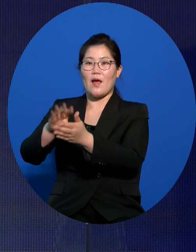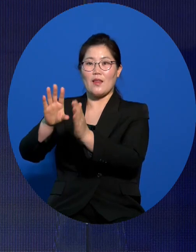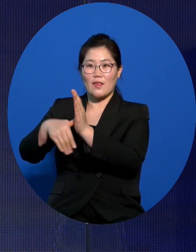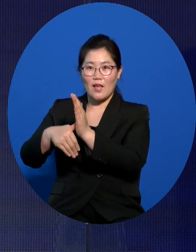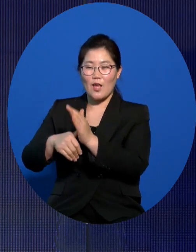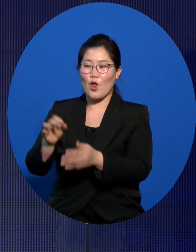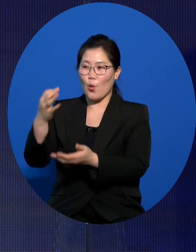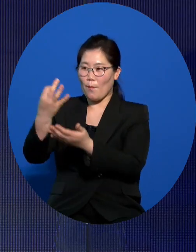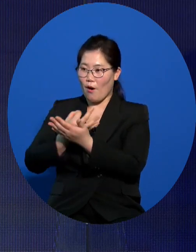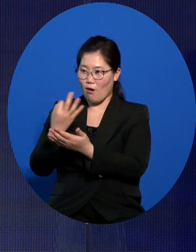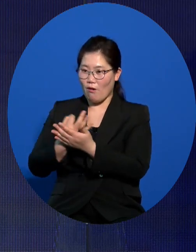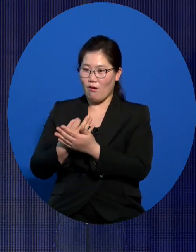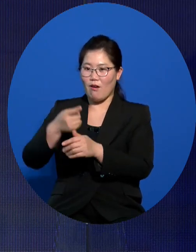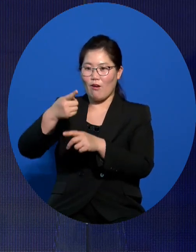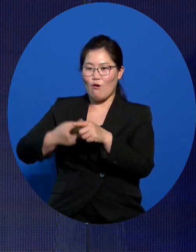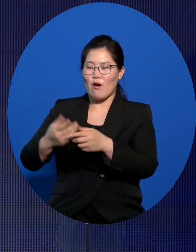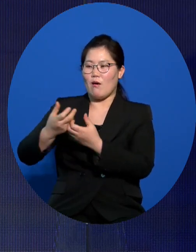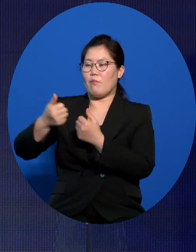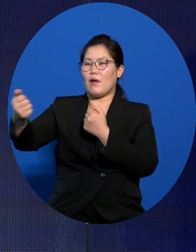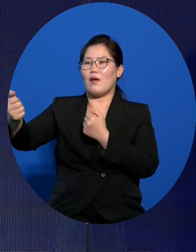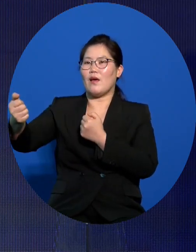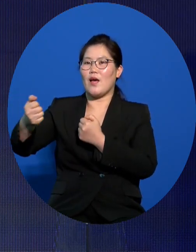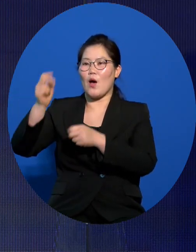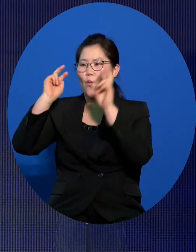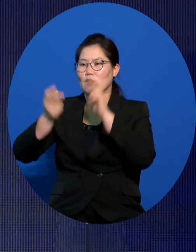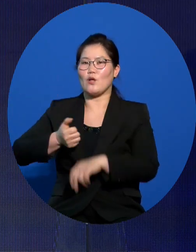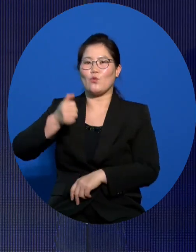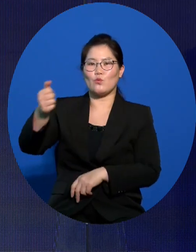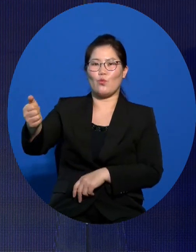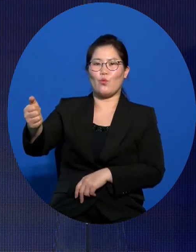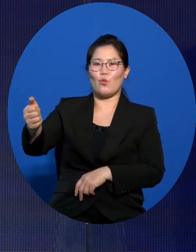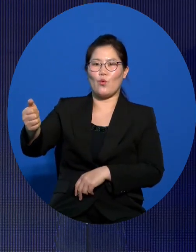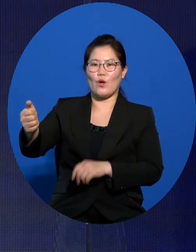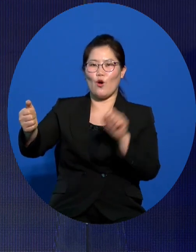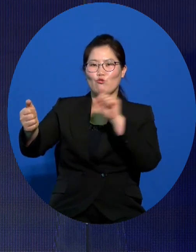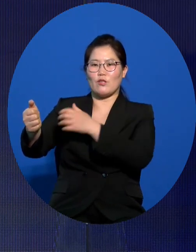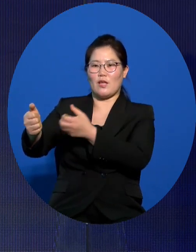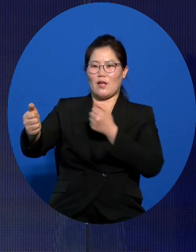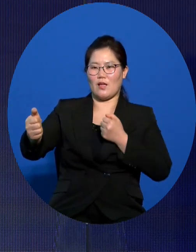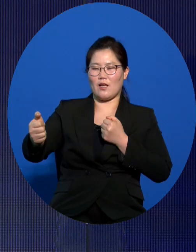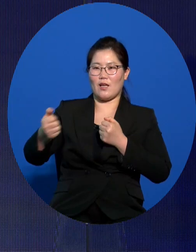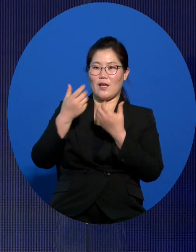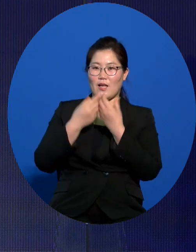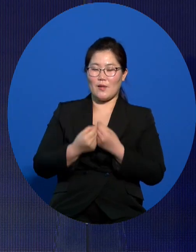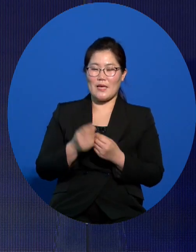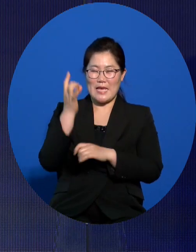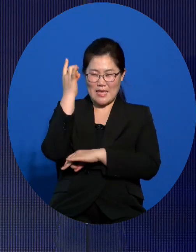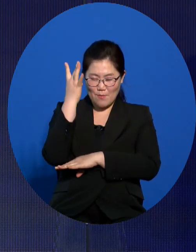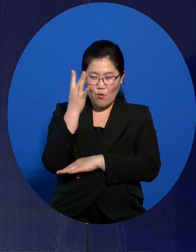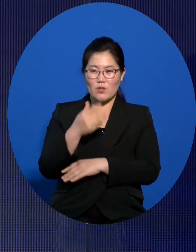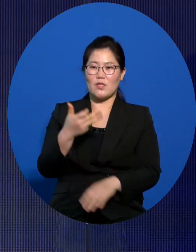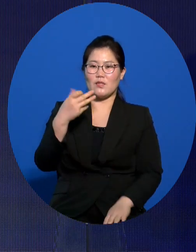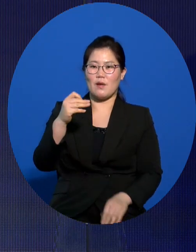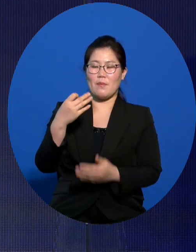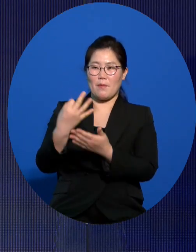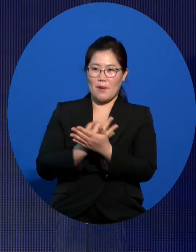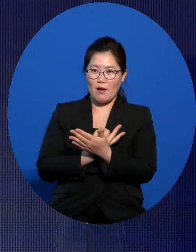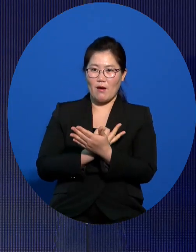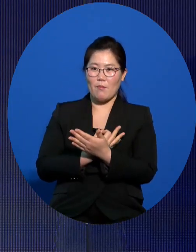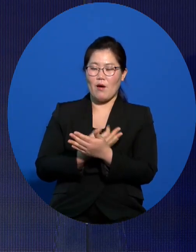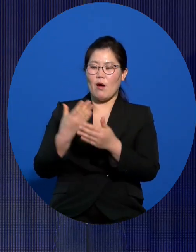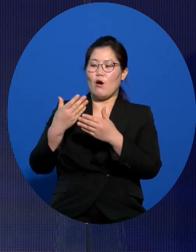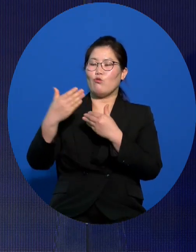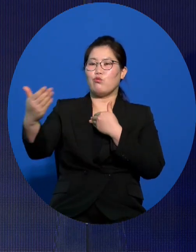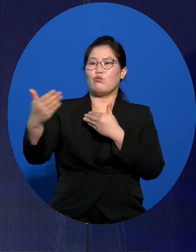would actually supply the communication gadgets. But there were some limitations to this